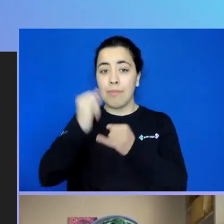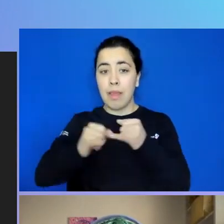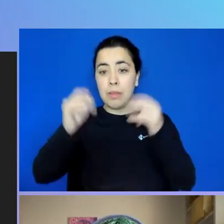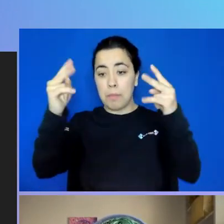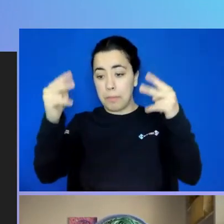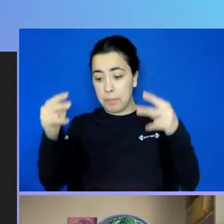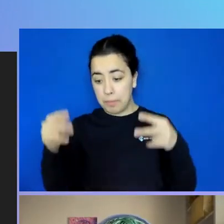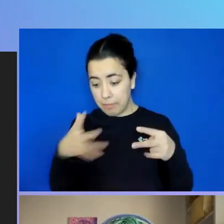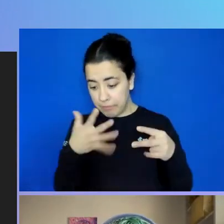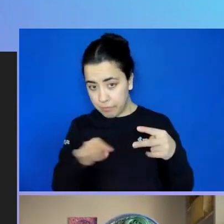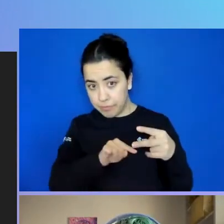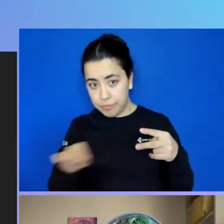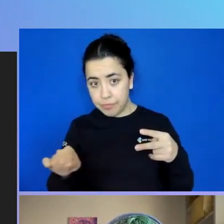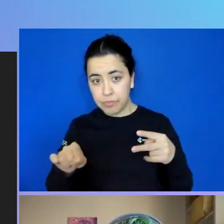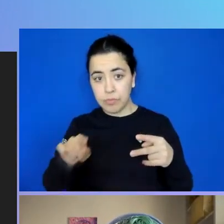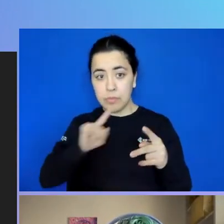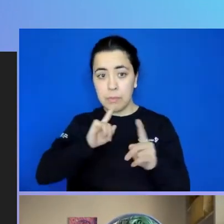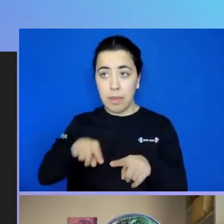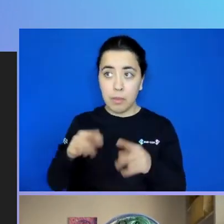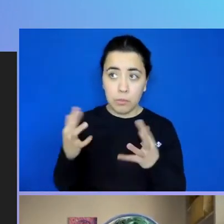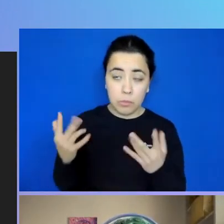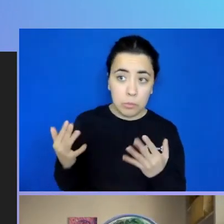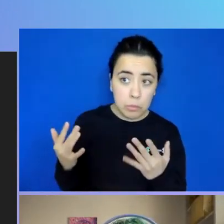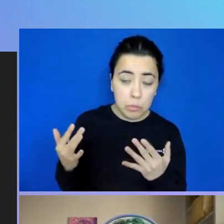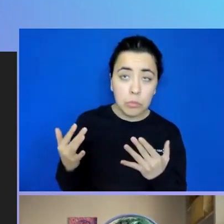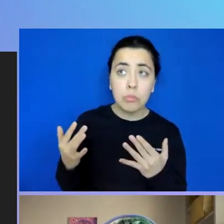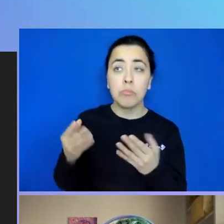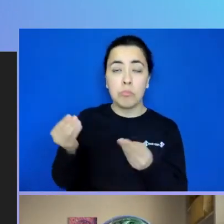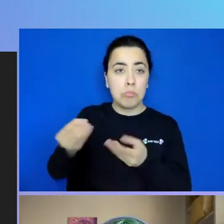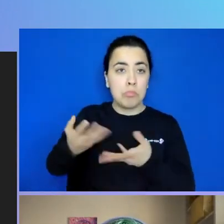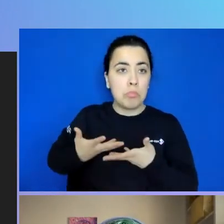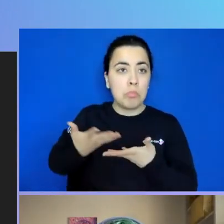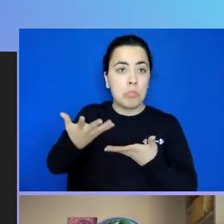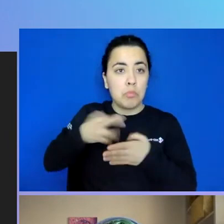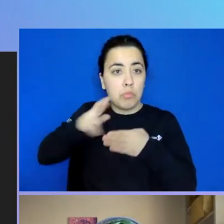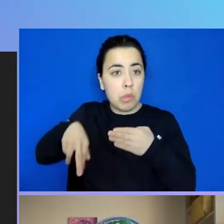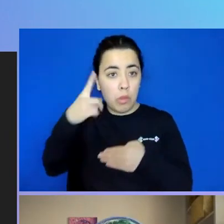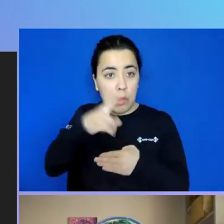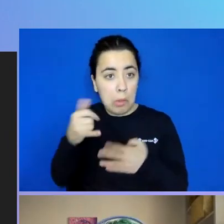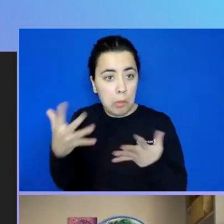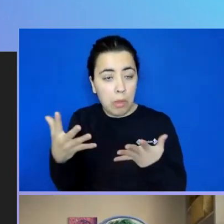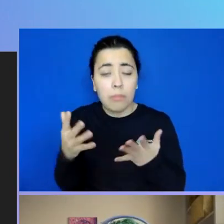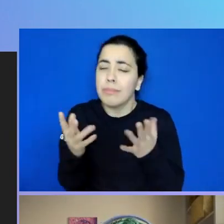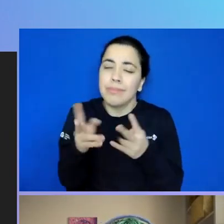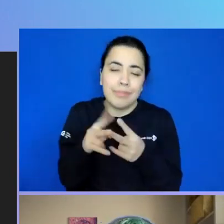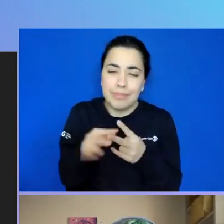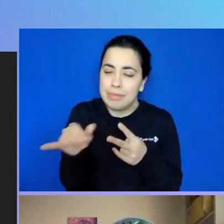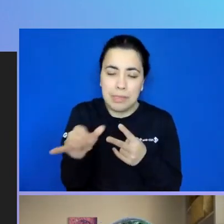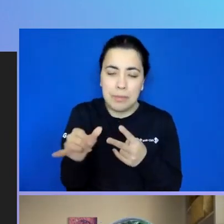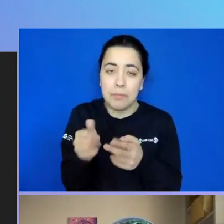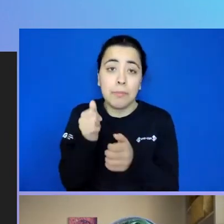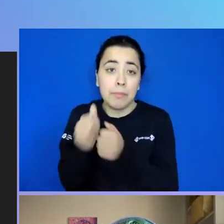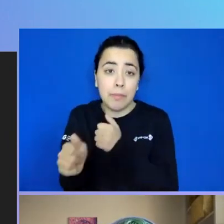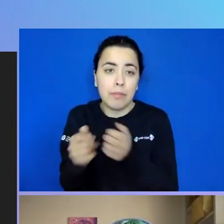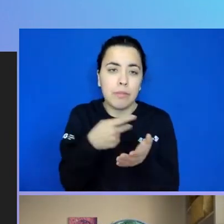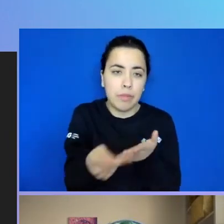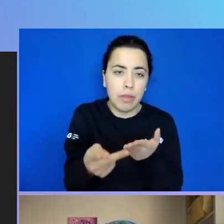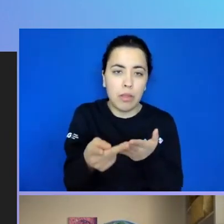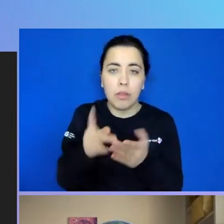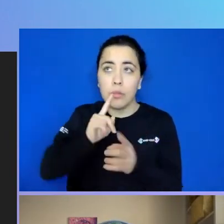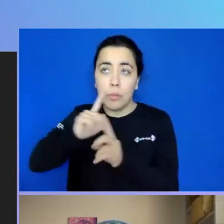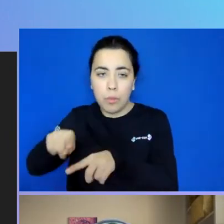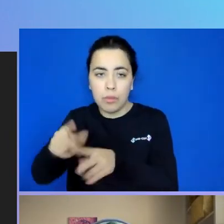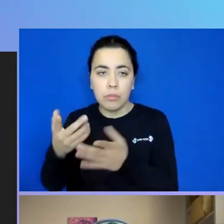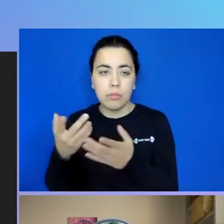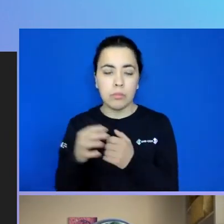axe.analyze command and we wait for our results to be returned. And then same thing, you can either fail your test at this point or report on it.